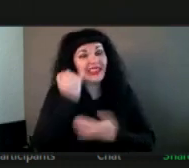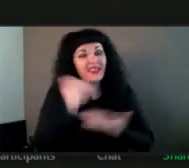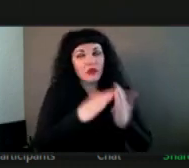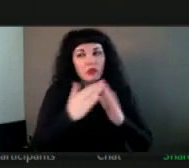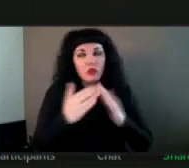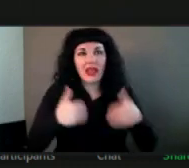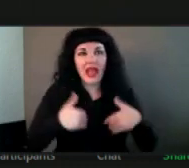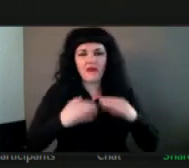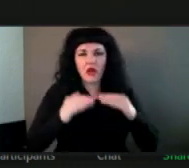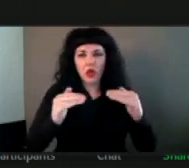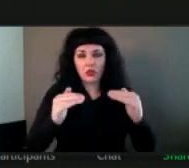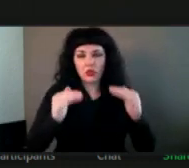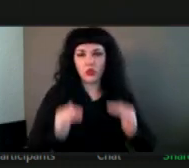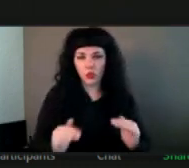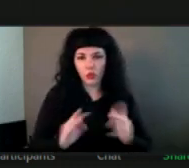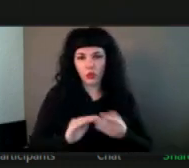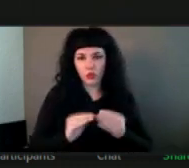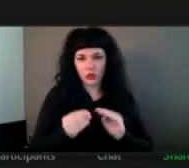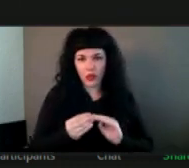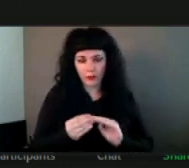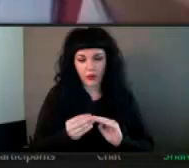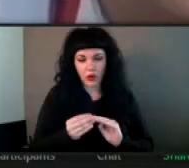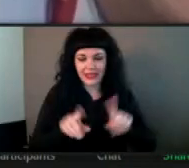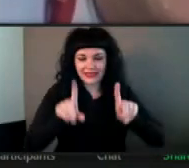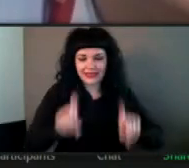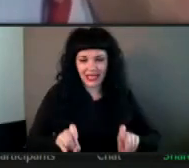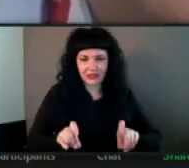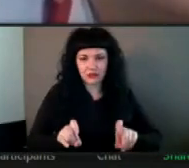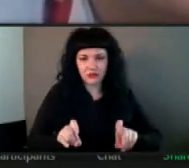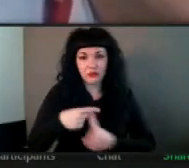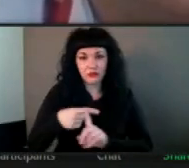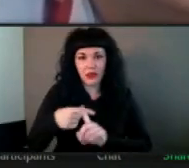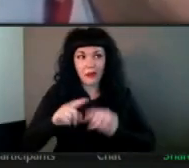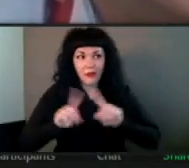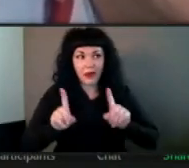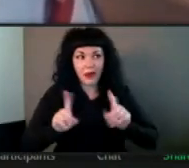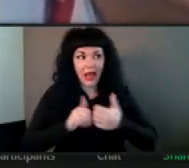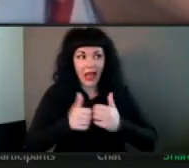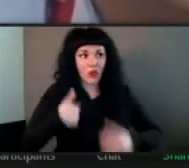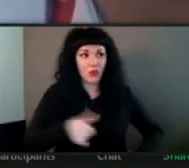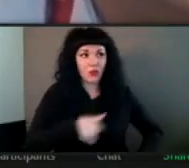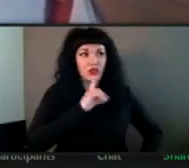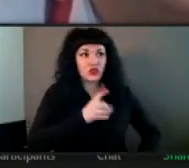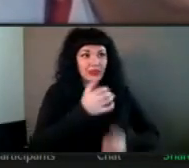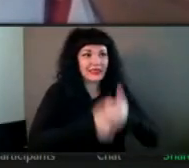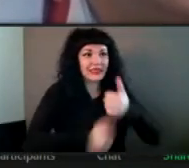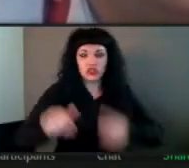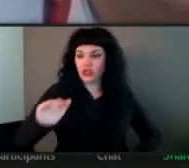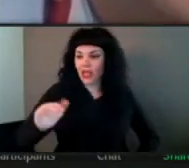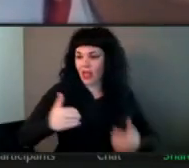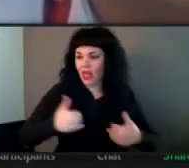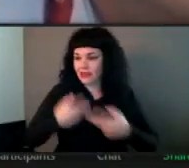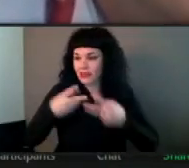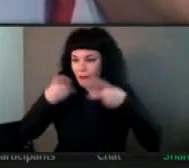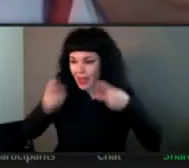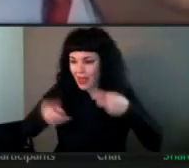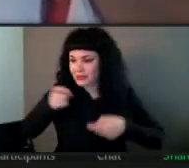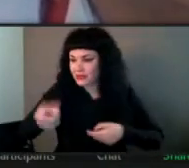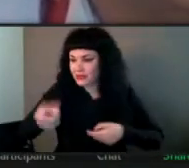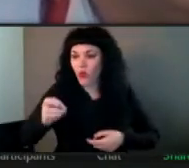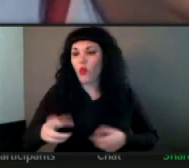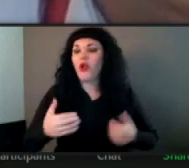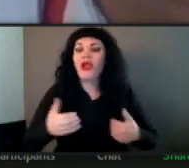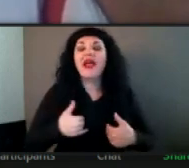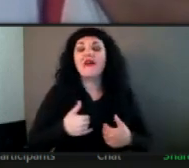positive. But then how do we make sure that every child has a mask or every child has the hand sanitizer at their desk? And